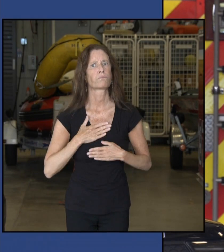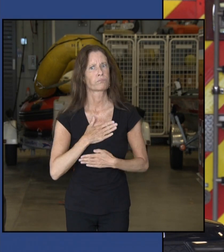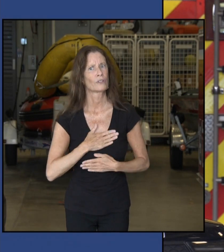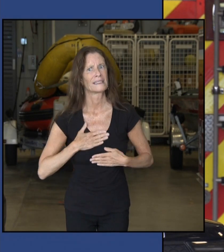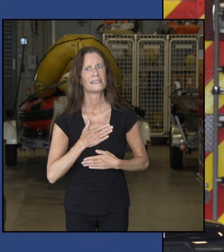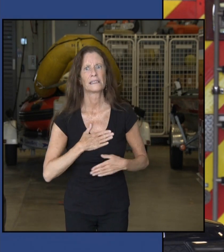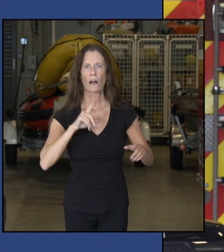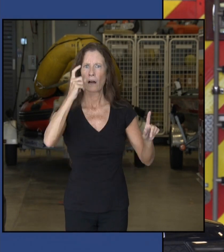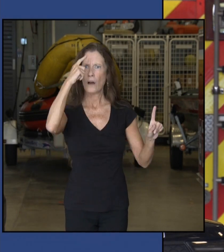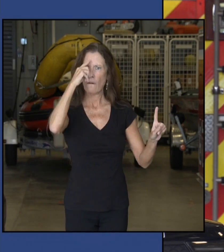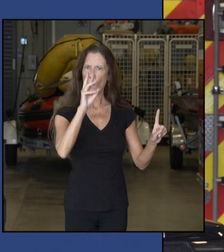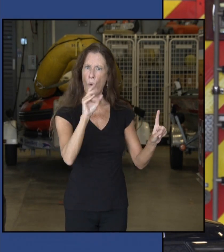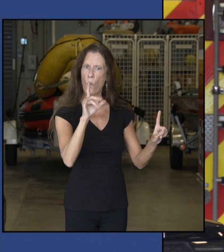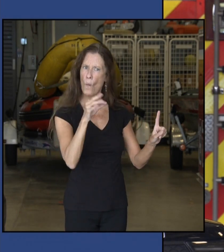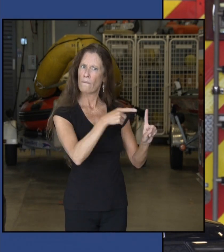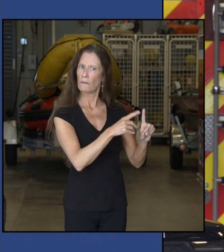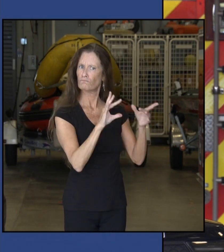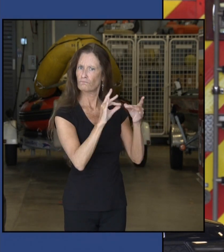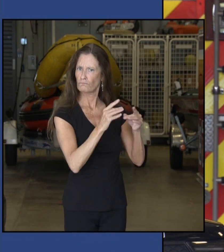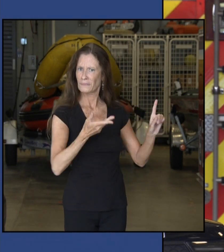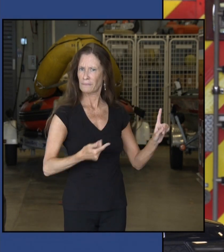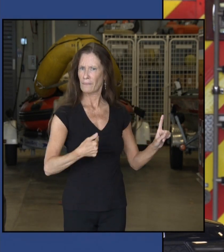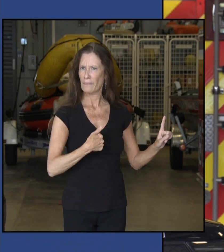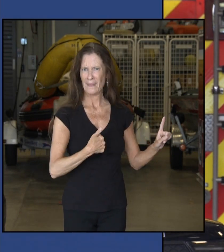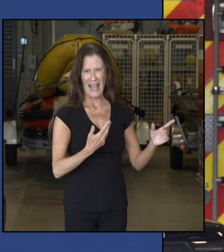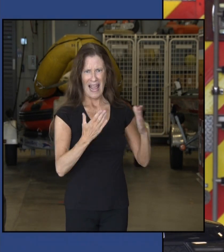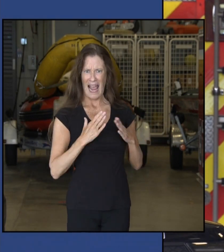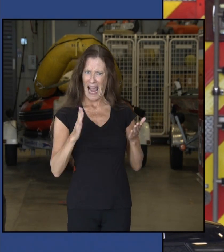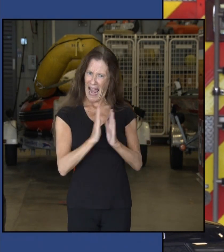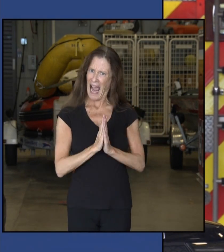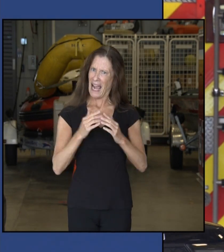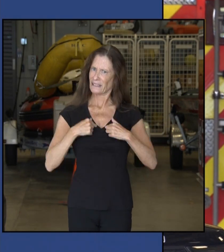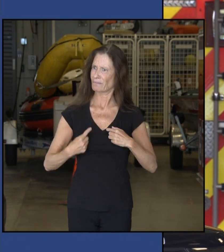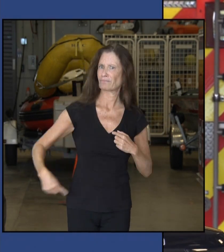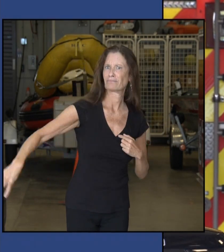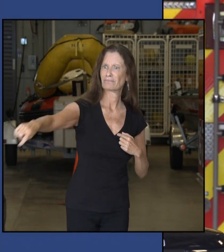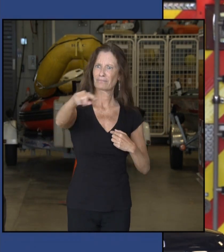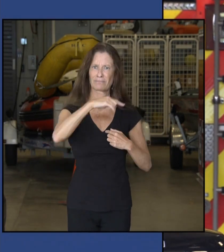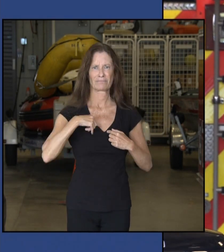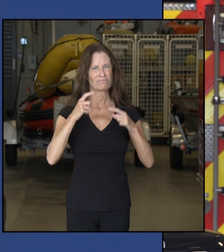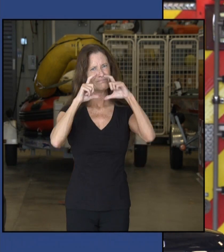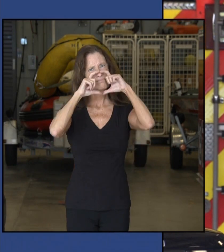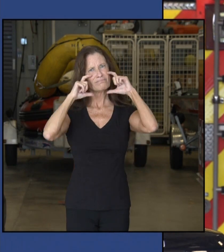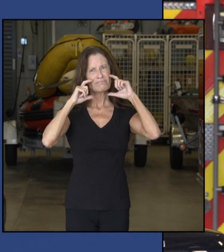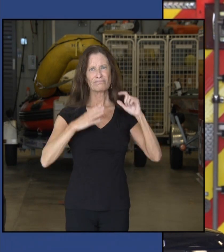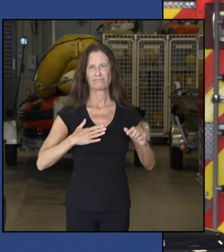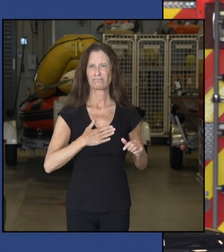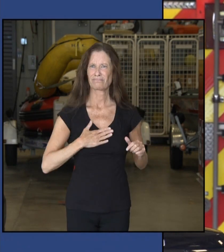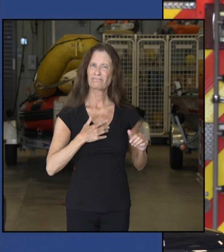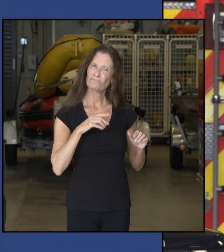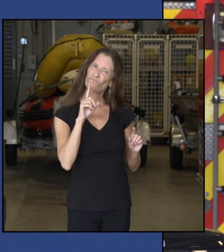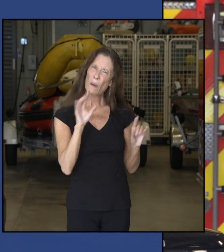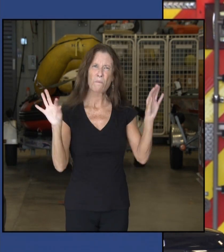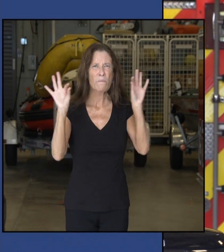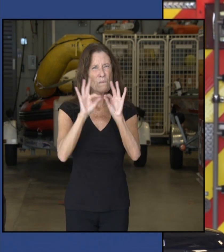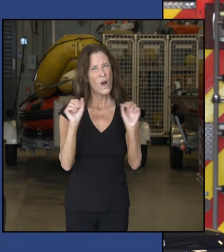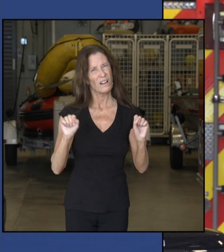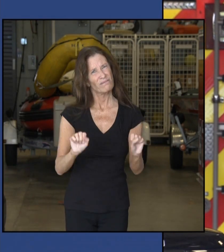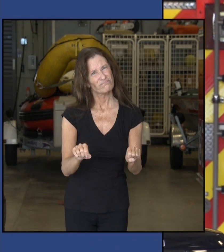Governor. The appeal to us as individuals is the key. Before